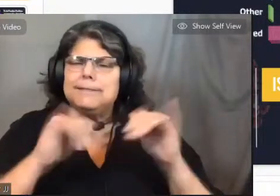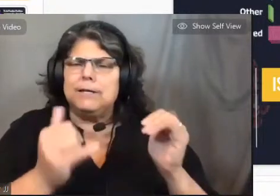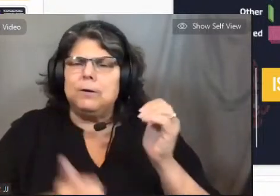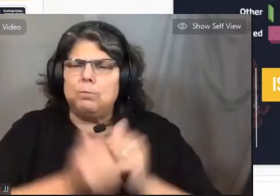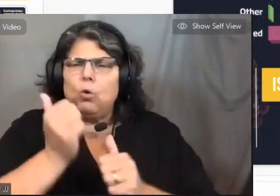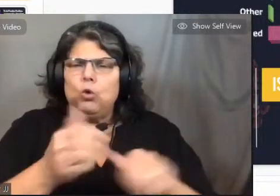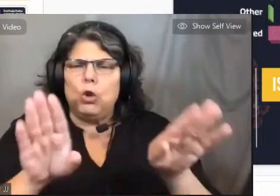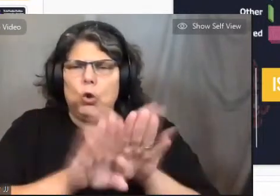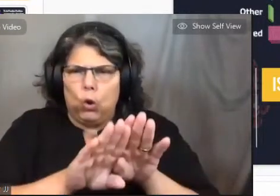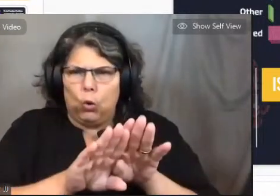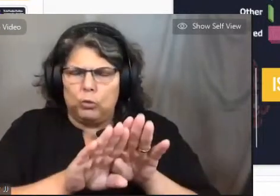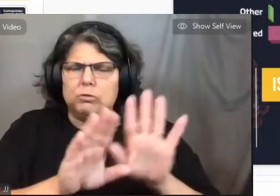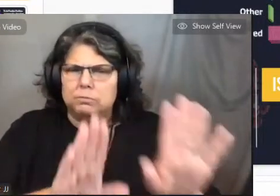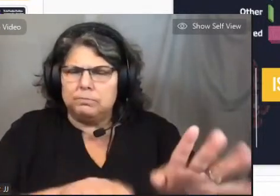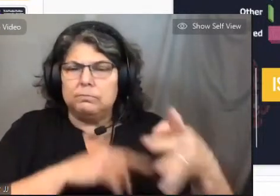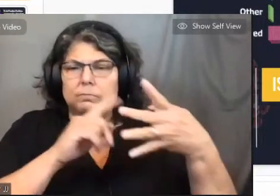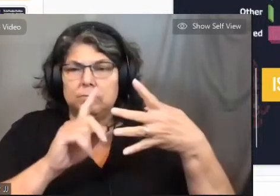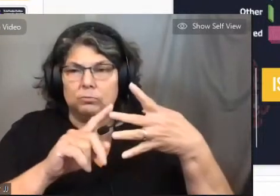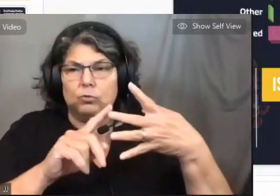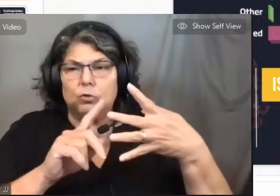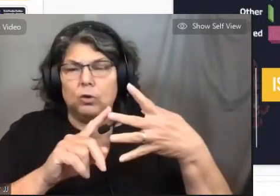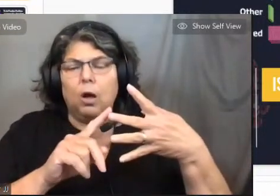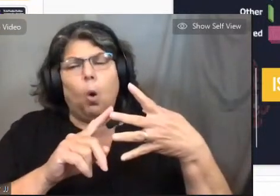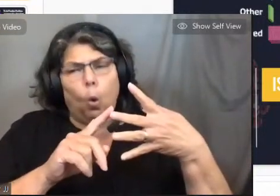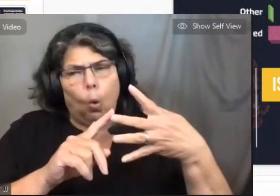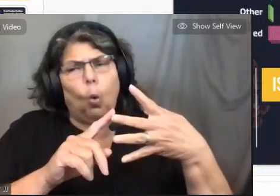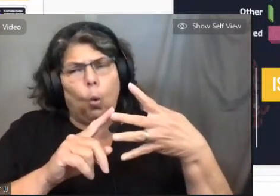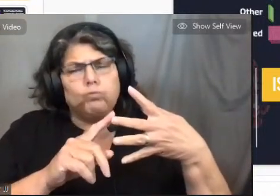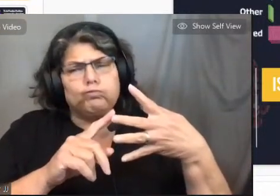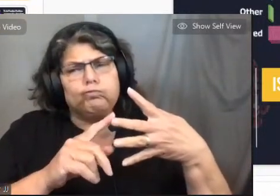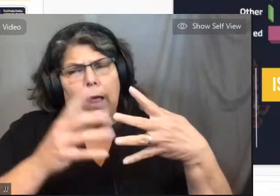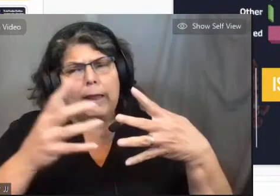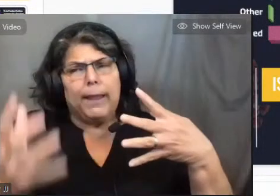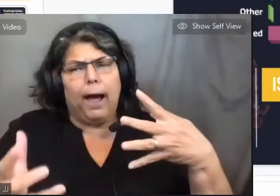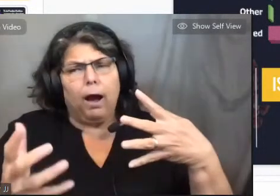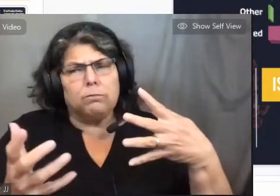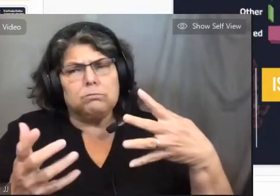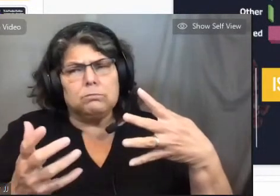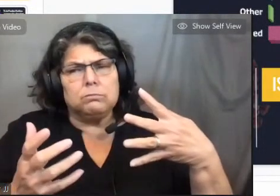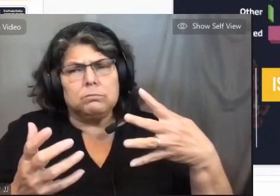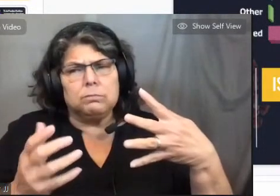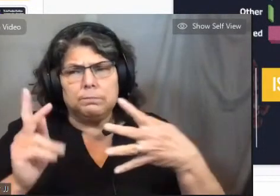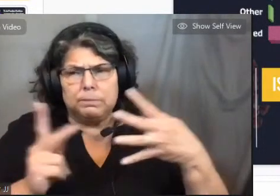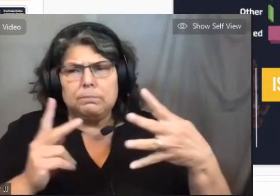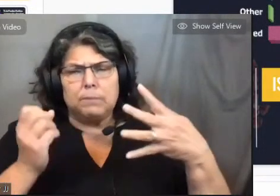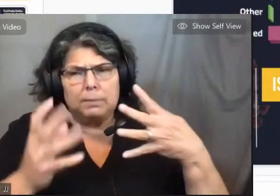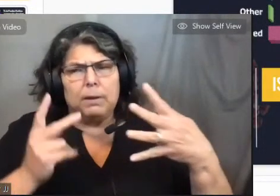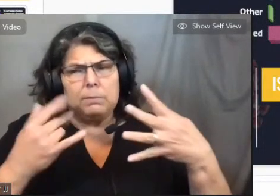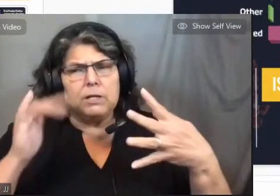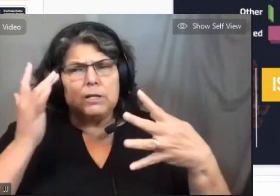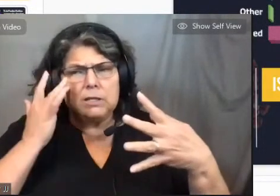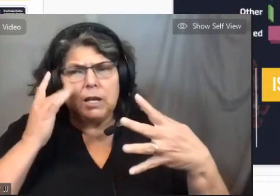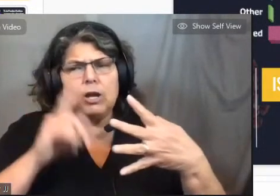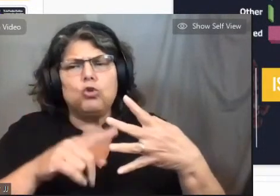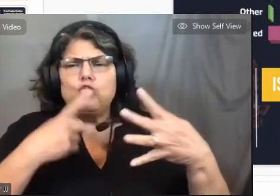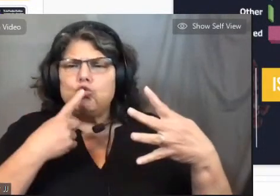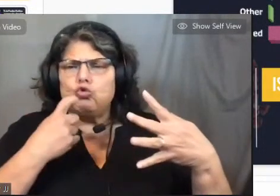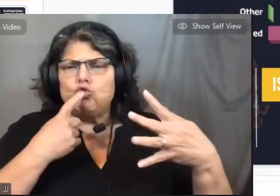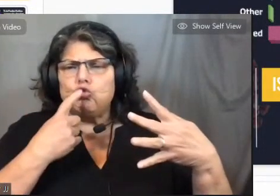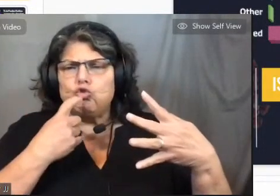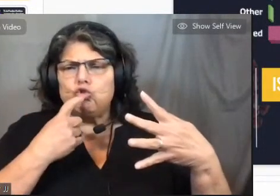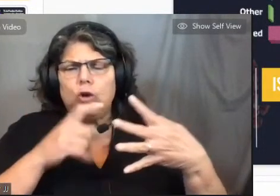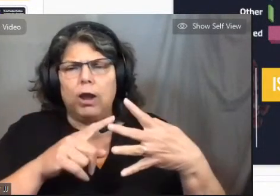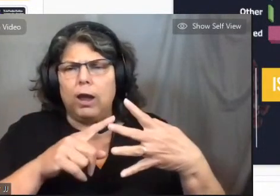The second tier is substantial burden in the community of this illness, and the color is red. It's no